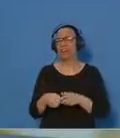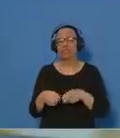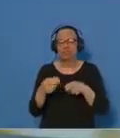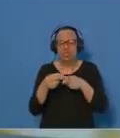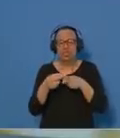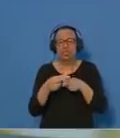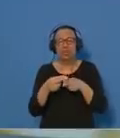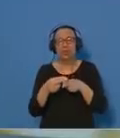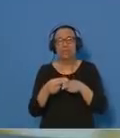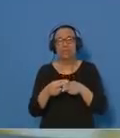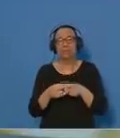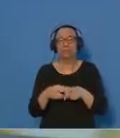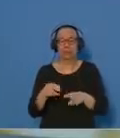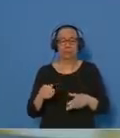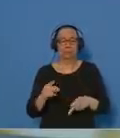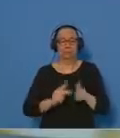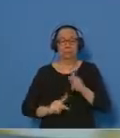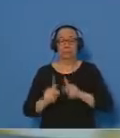reagents,